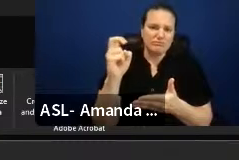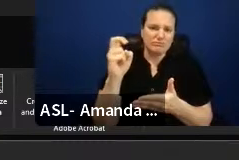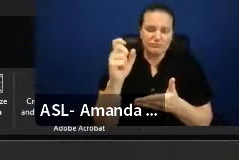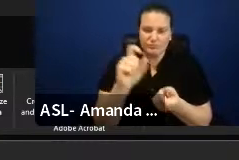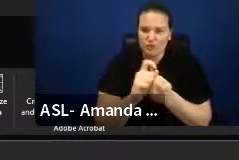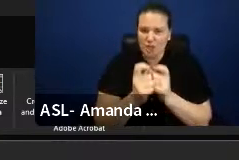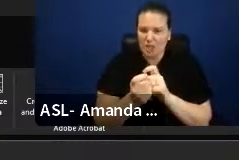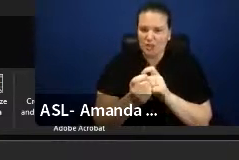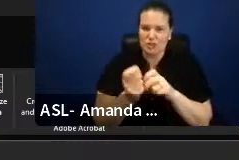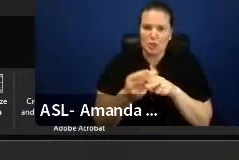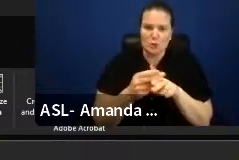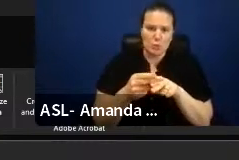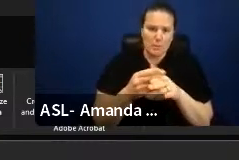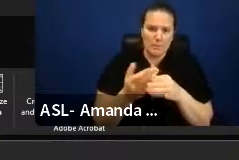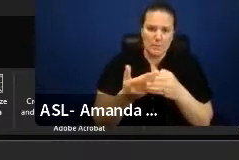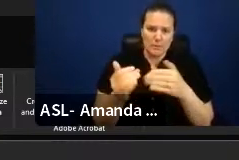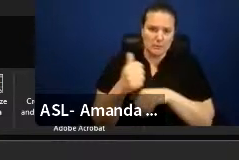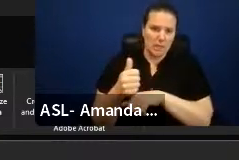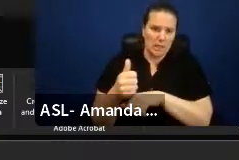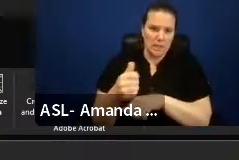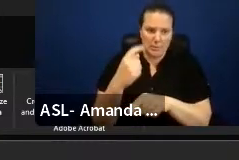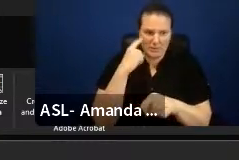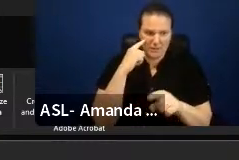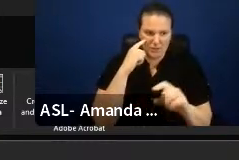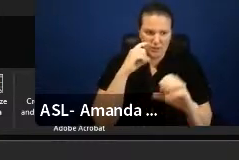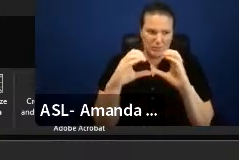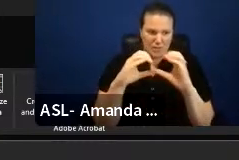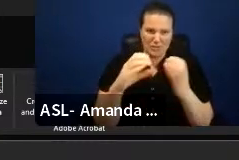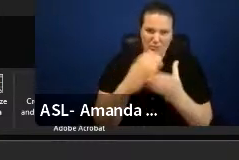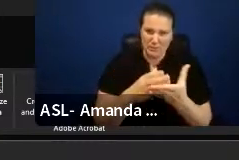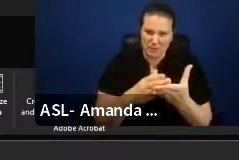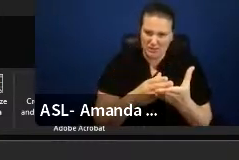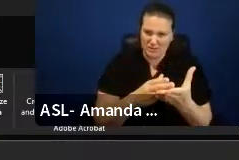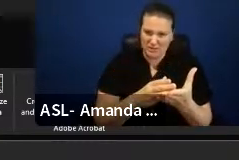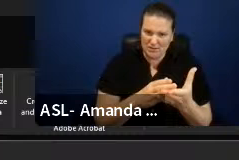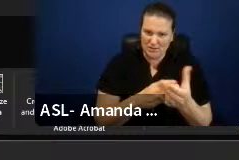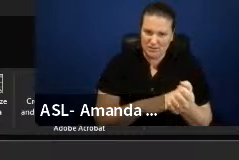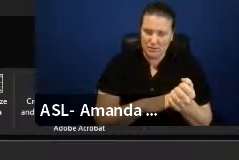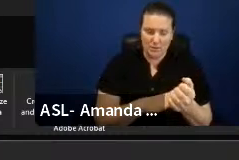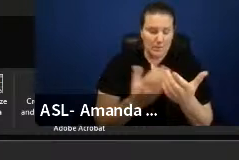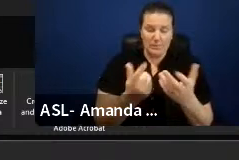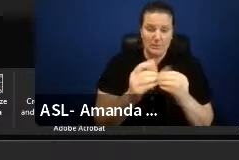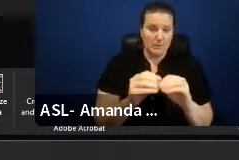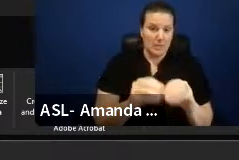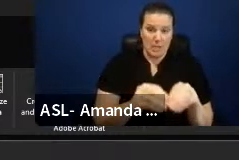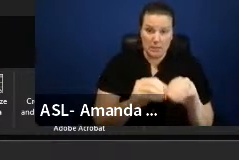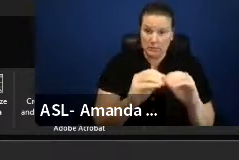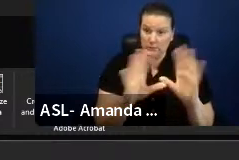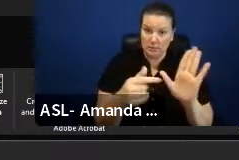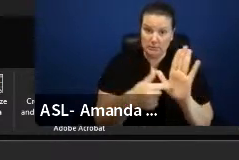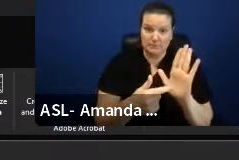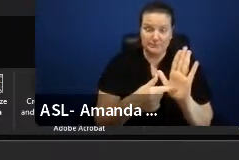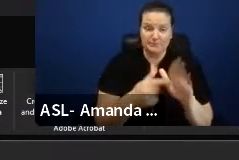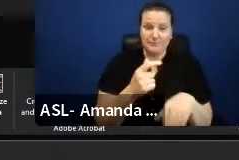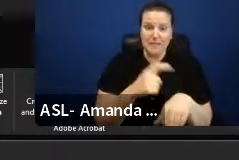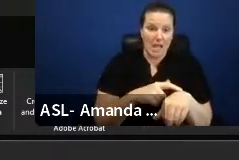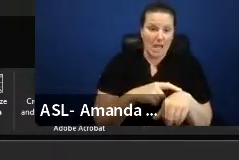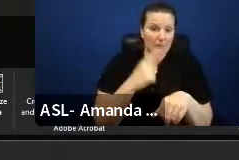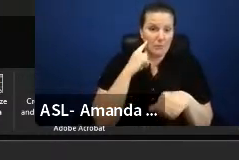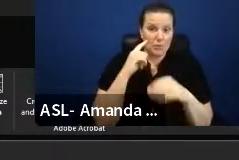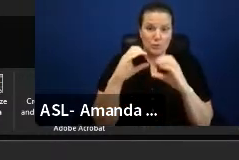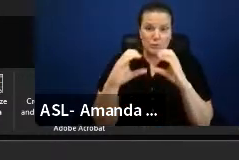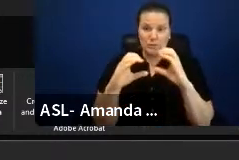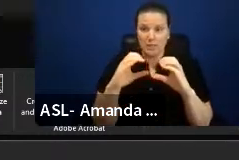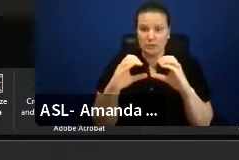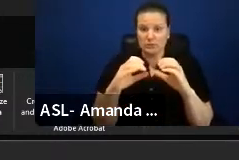things are in place? I'm just thinking about the communication piece. So maybe something explicit in here about timing of communication